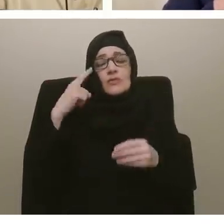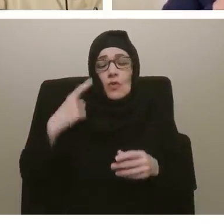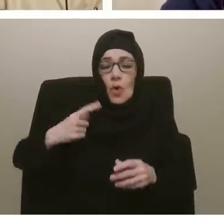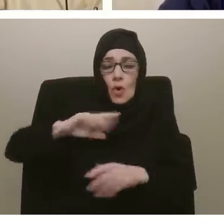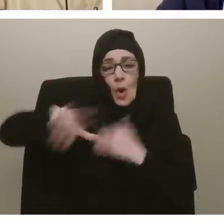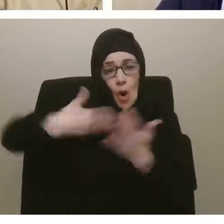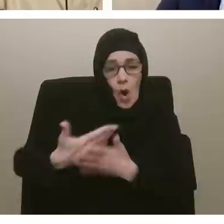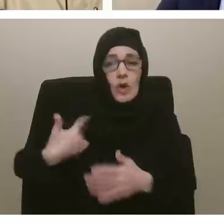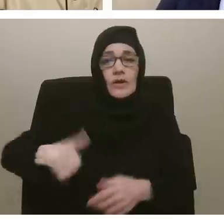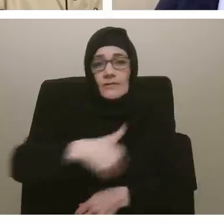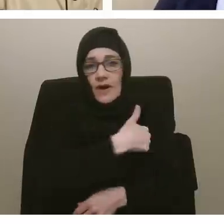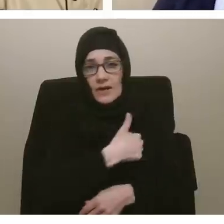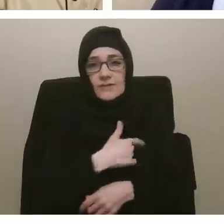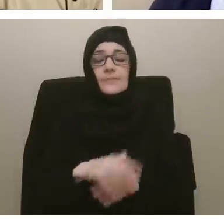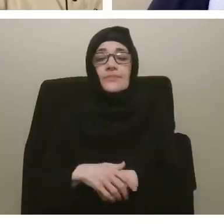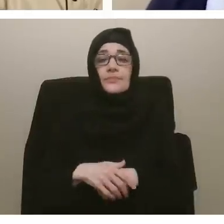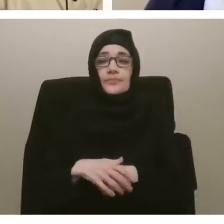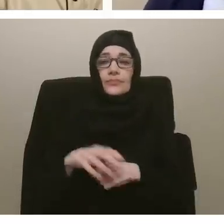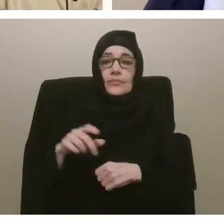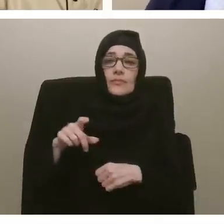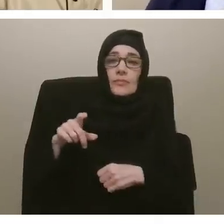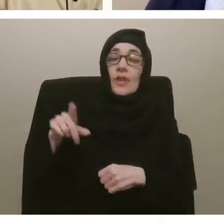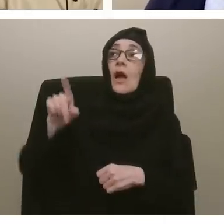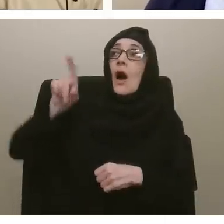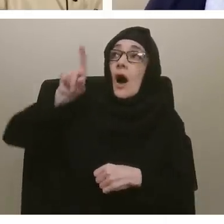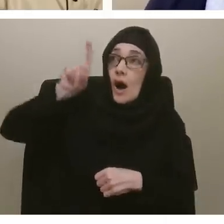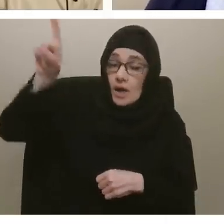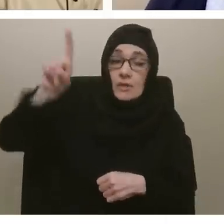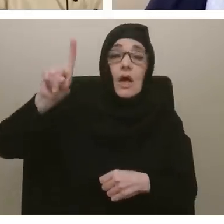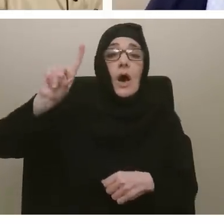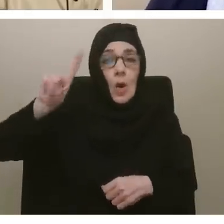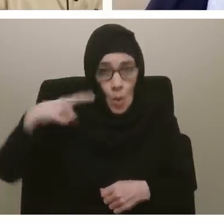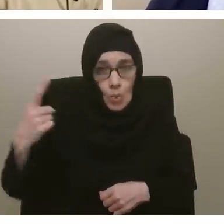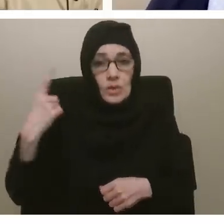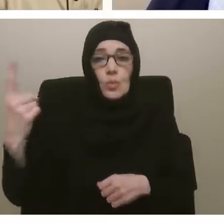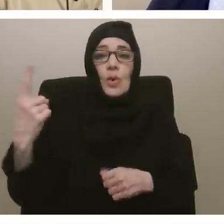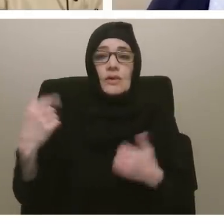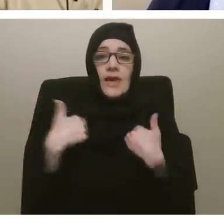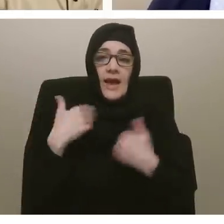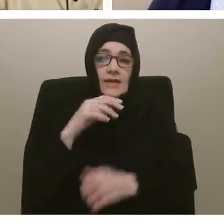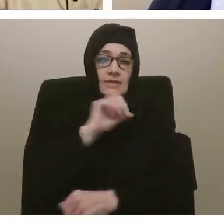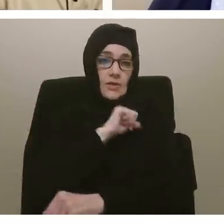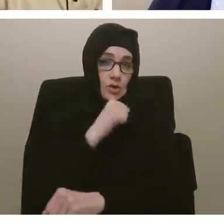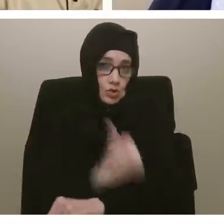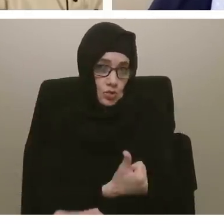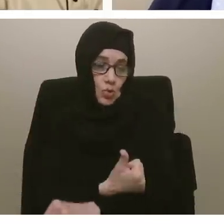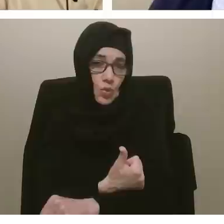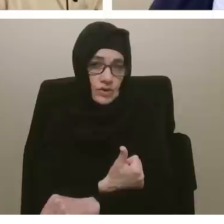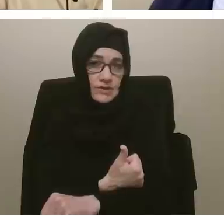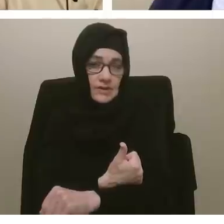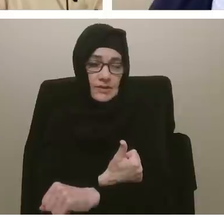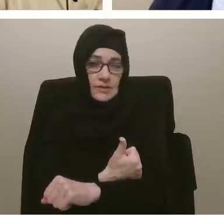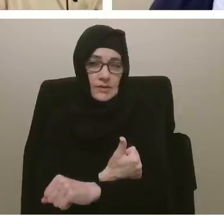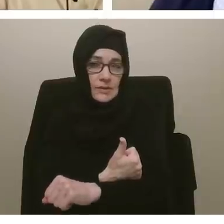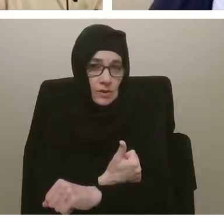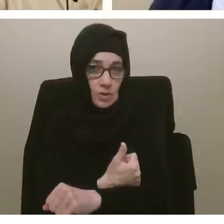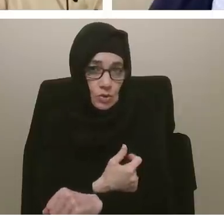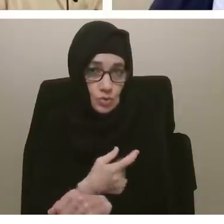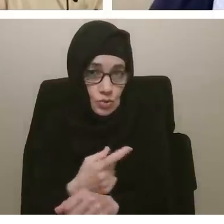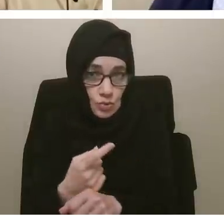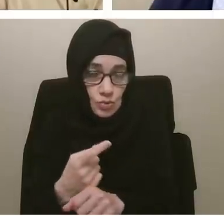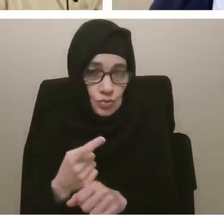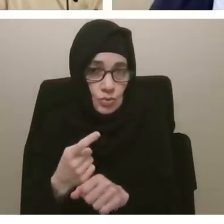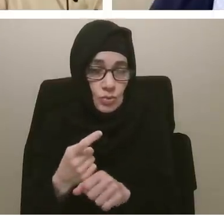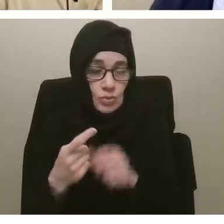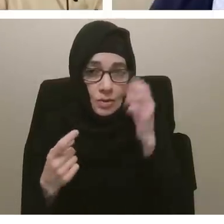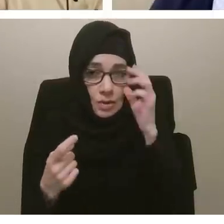creation. As we know, Allah is the only one that has the authority to do so, but he's showing you the importance of it. It also shows the nobility of